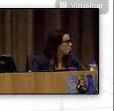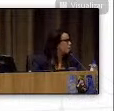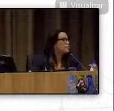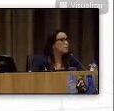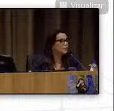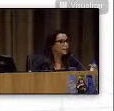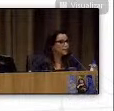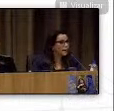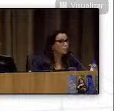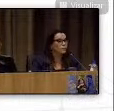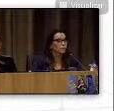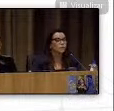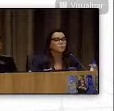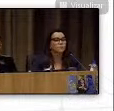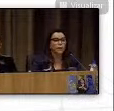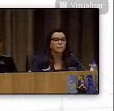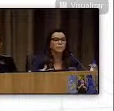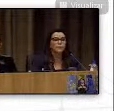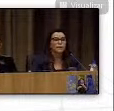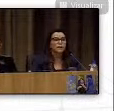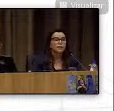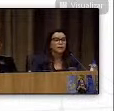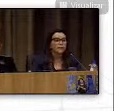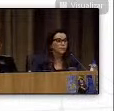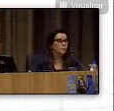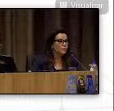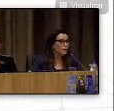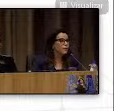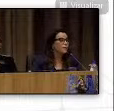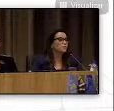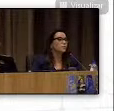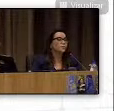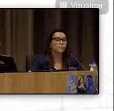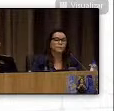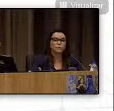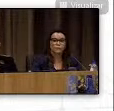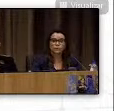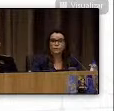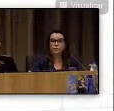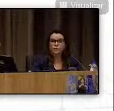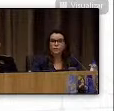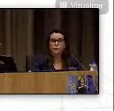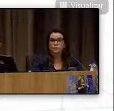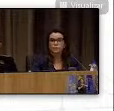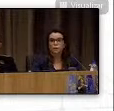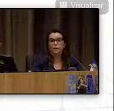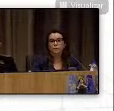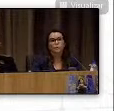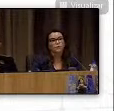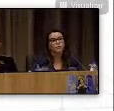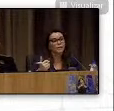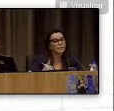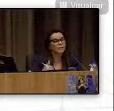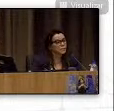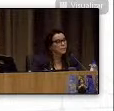have medical residence program, and we have a lot of agreements